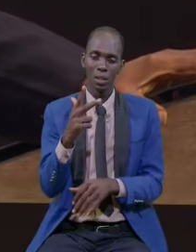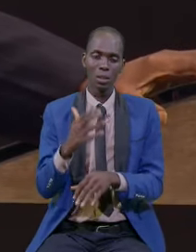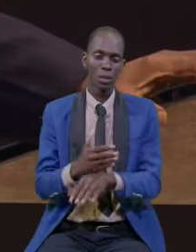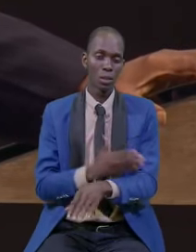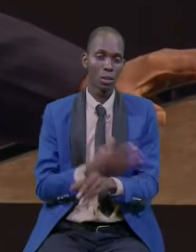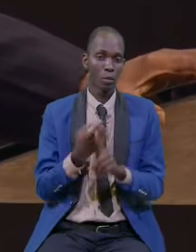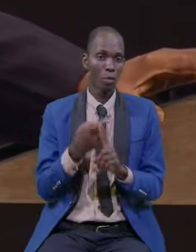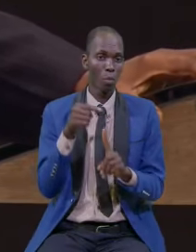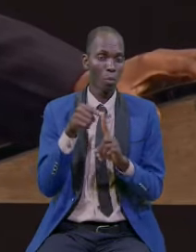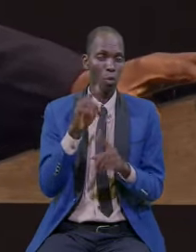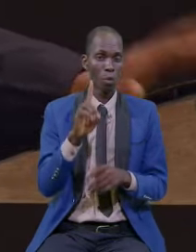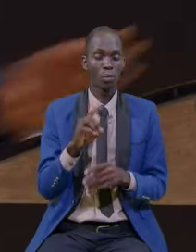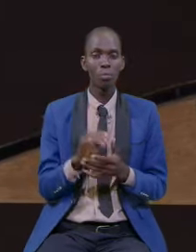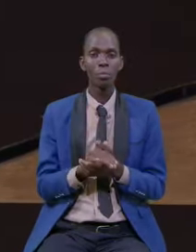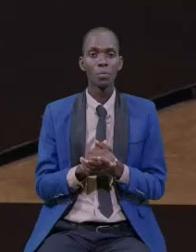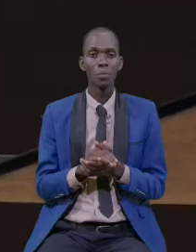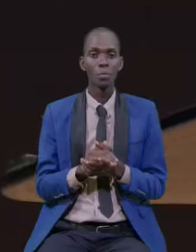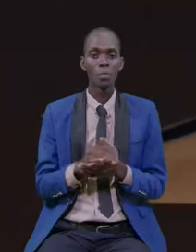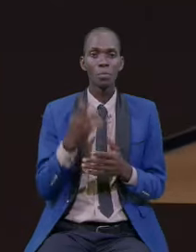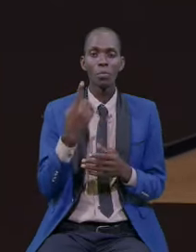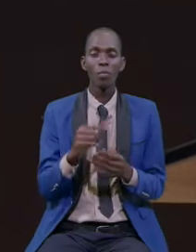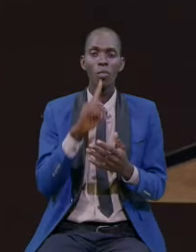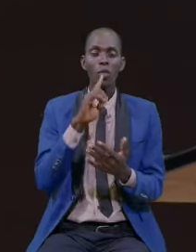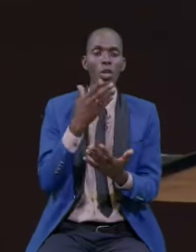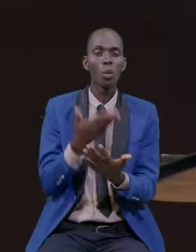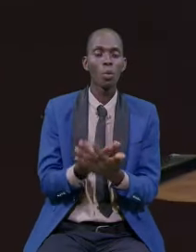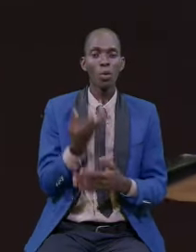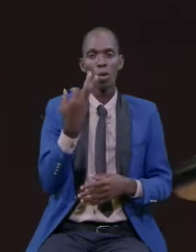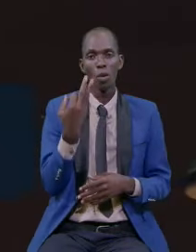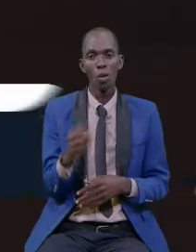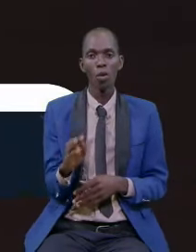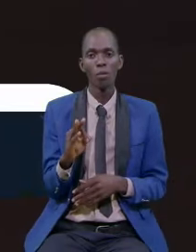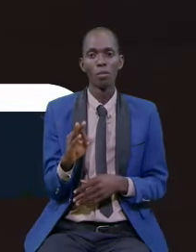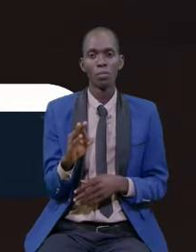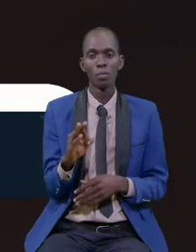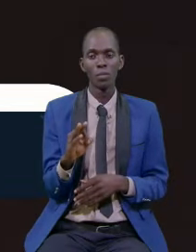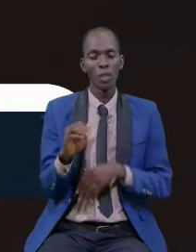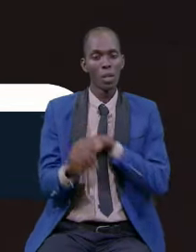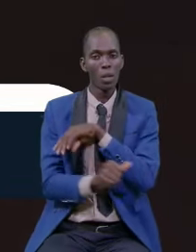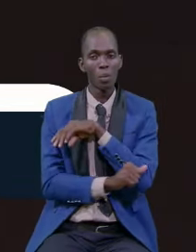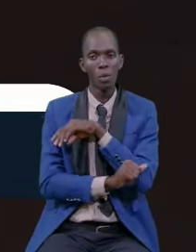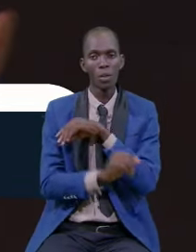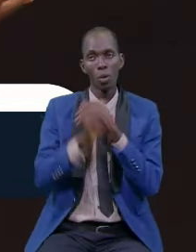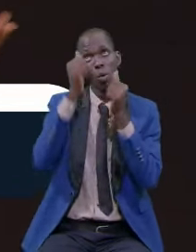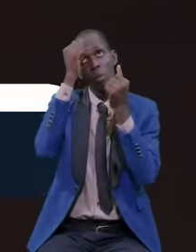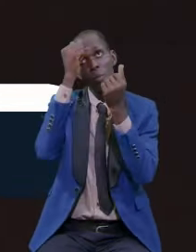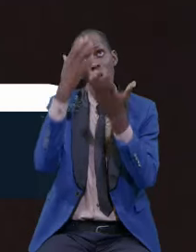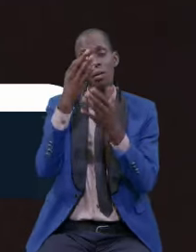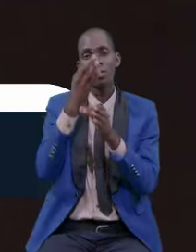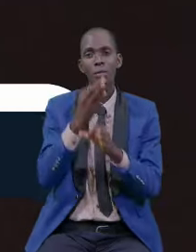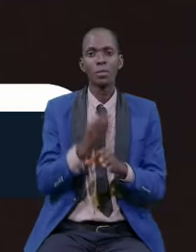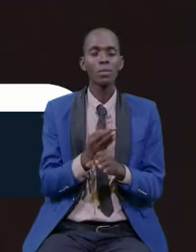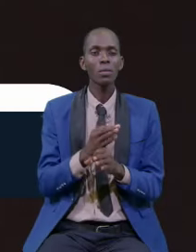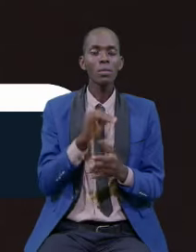Number one, the proof of Abraham's obedient faith. That's the only kind